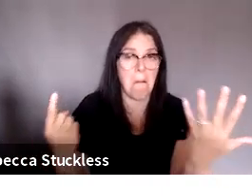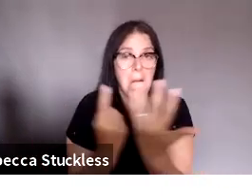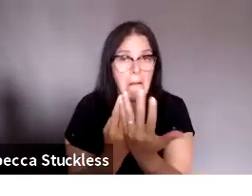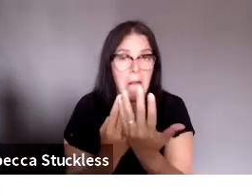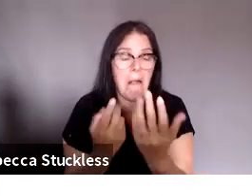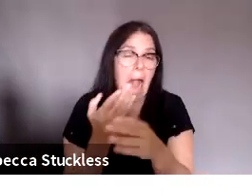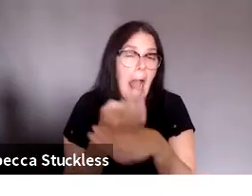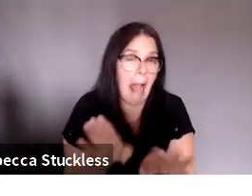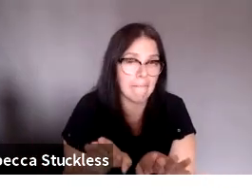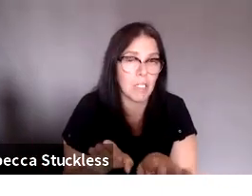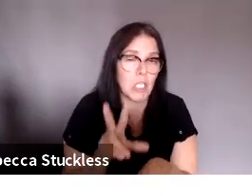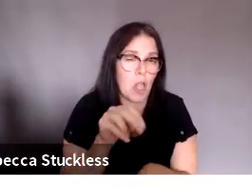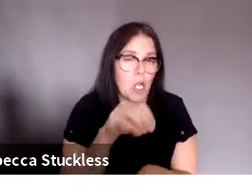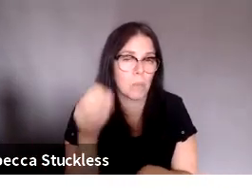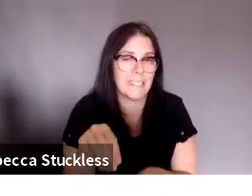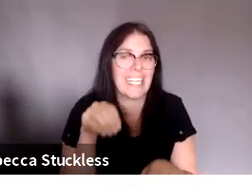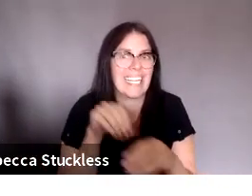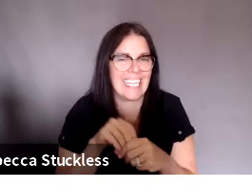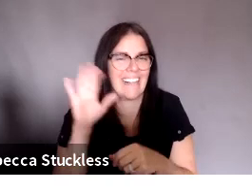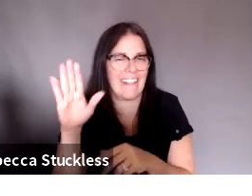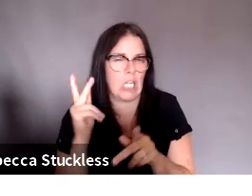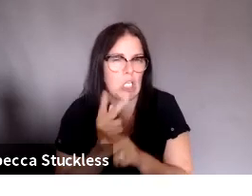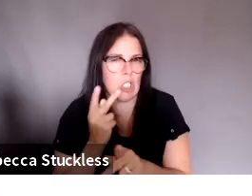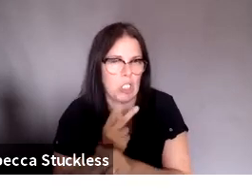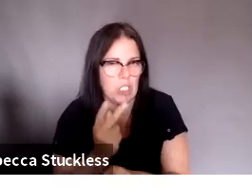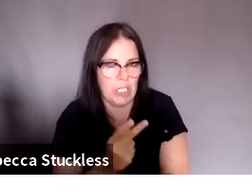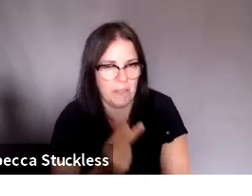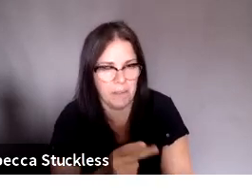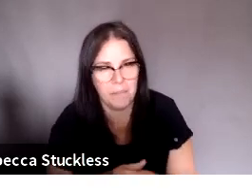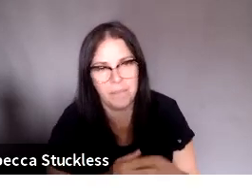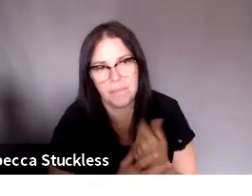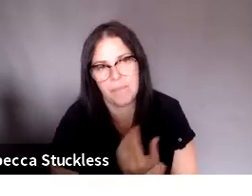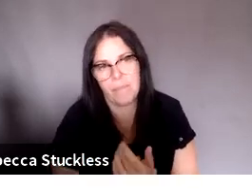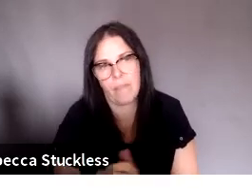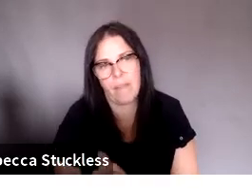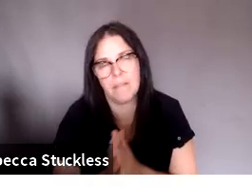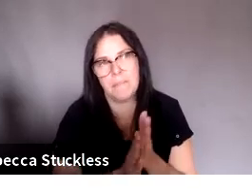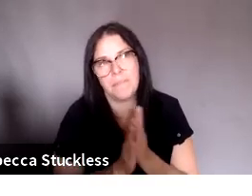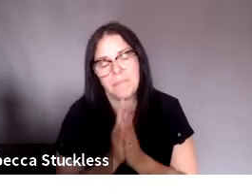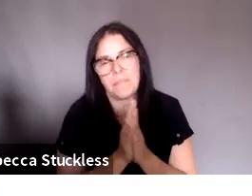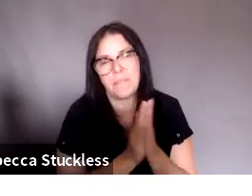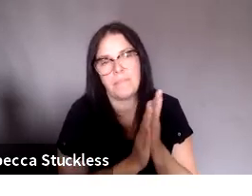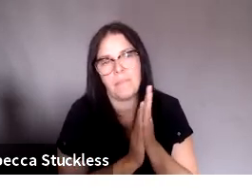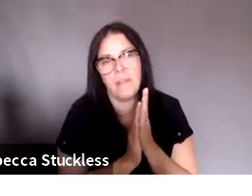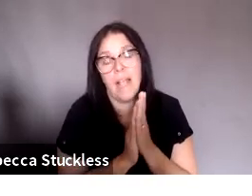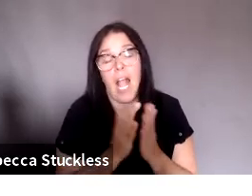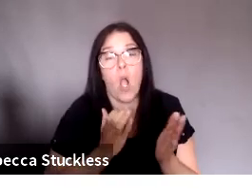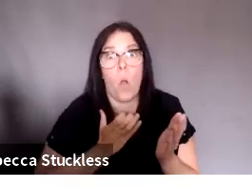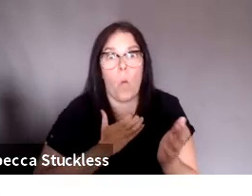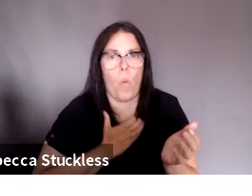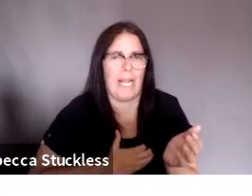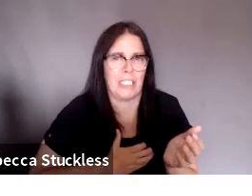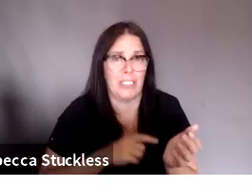30% in the number of suitability indicators that are checked. I wish we could spend a whole probably half hour talking